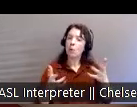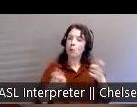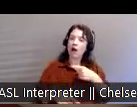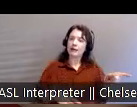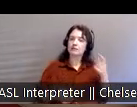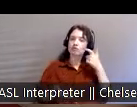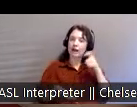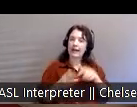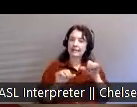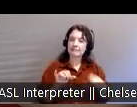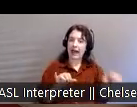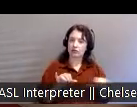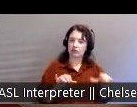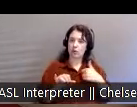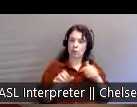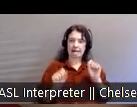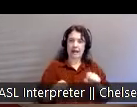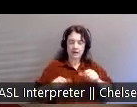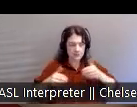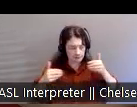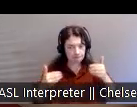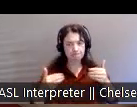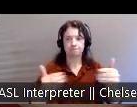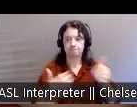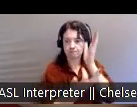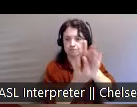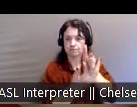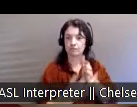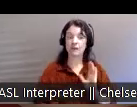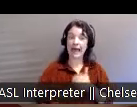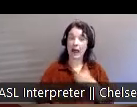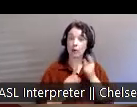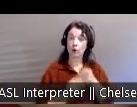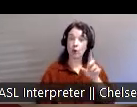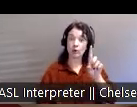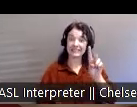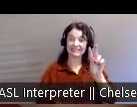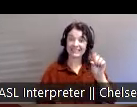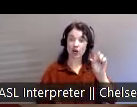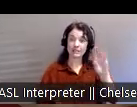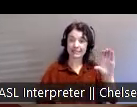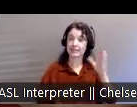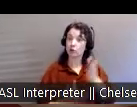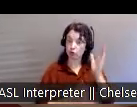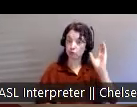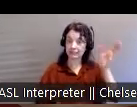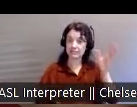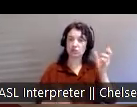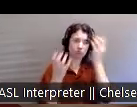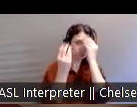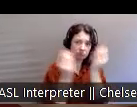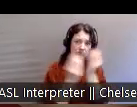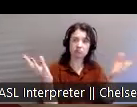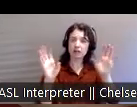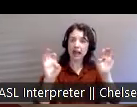and more effectively. Our goal at the DVDRC and through presentations like this is to build awareness, educate, and